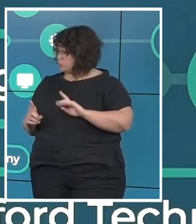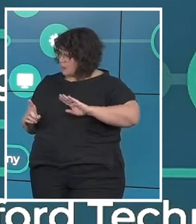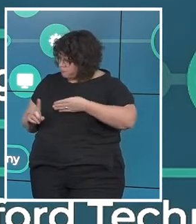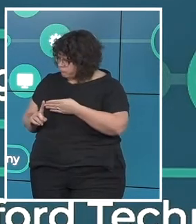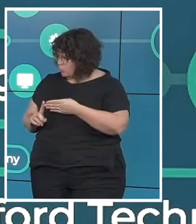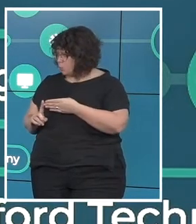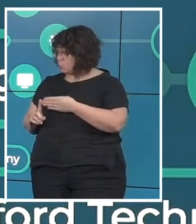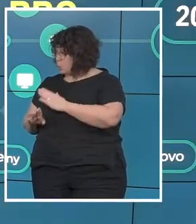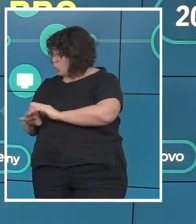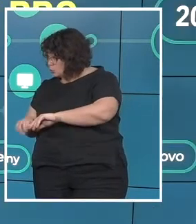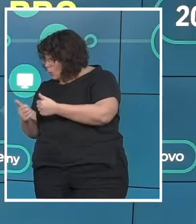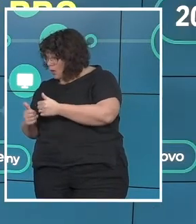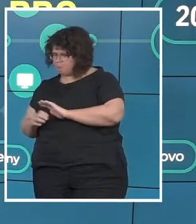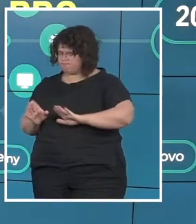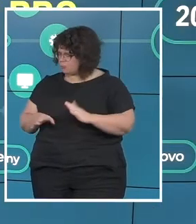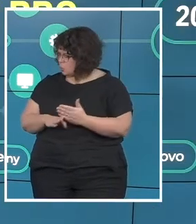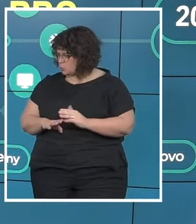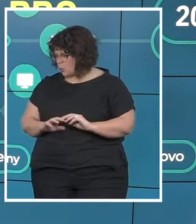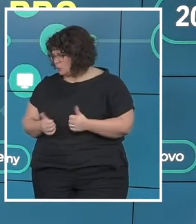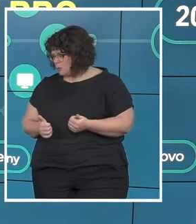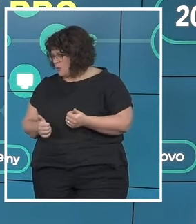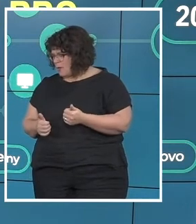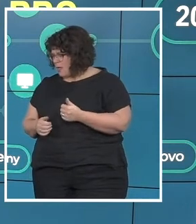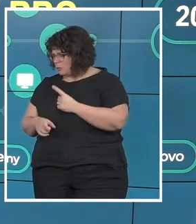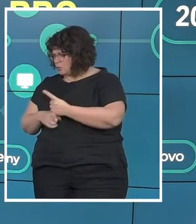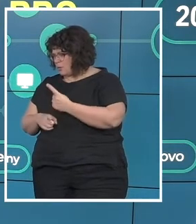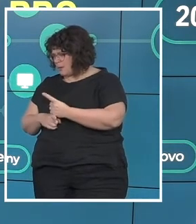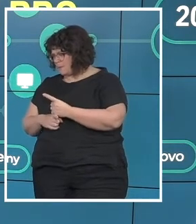large organisations? So if anyone has any